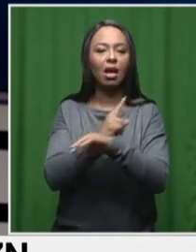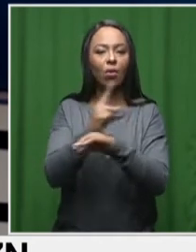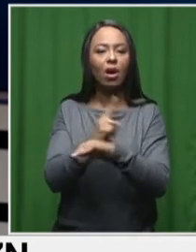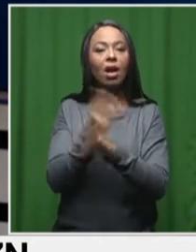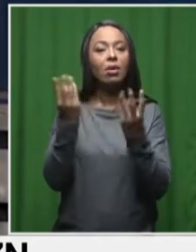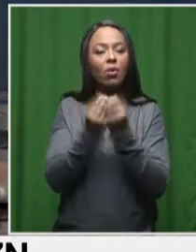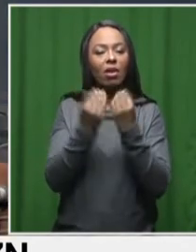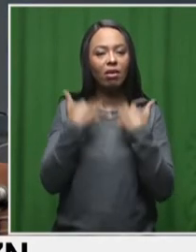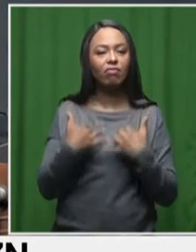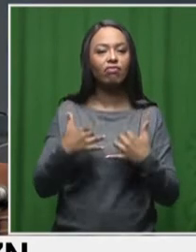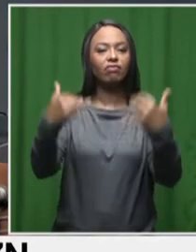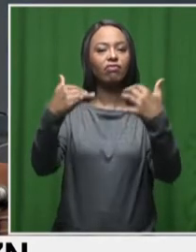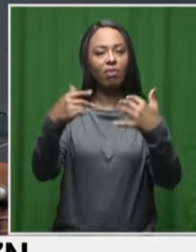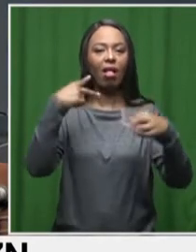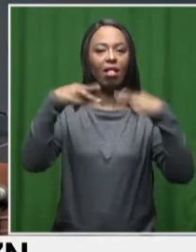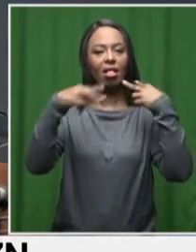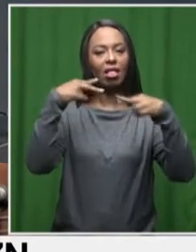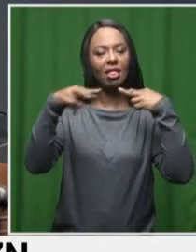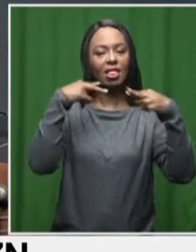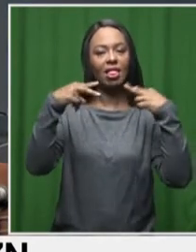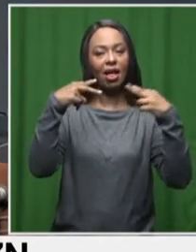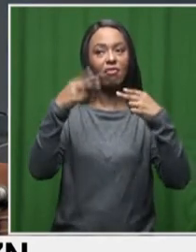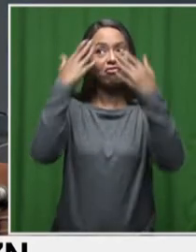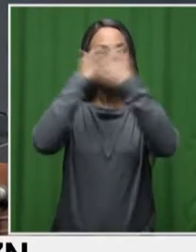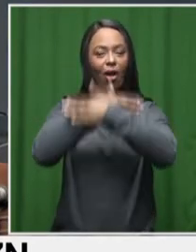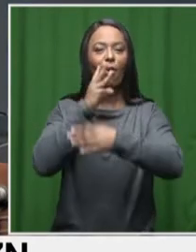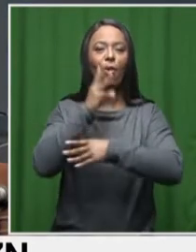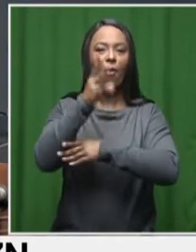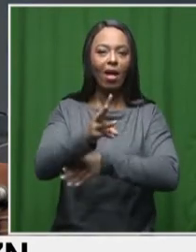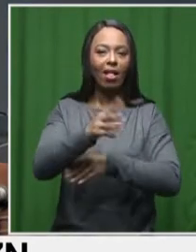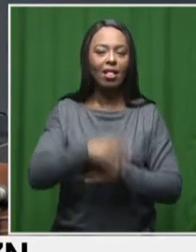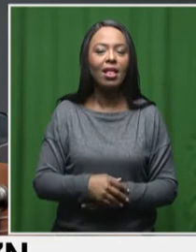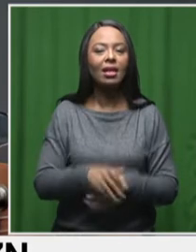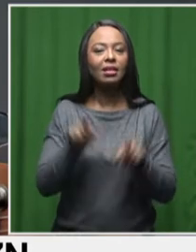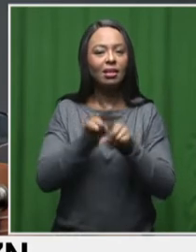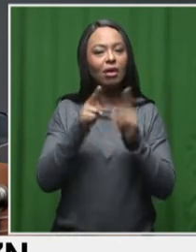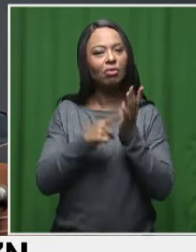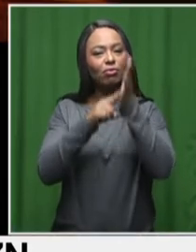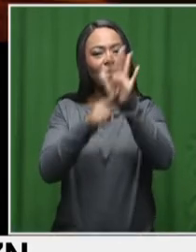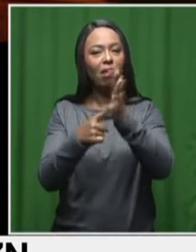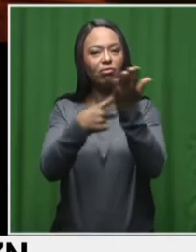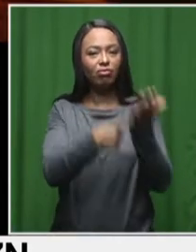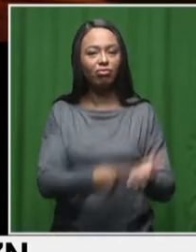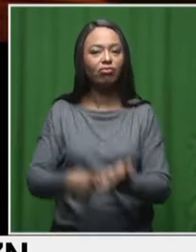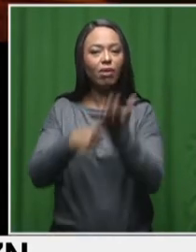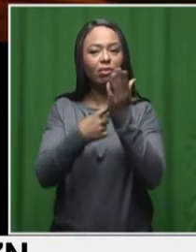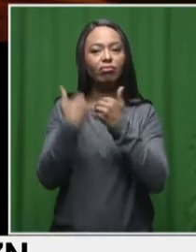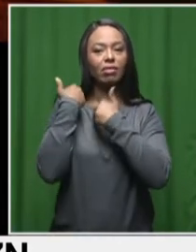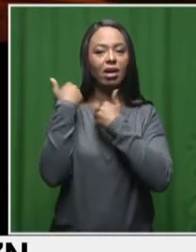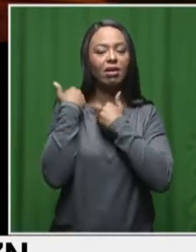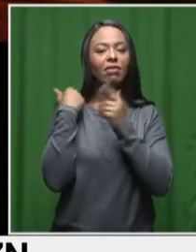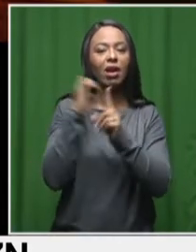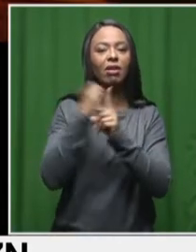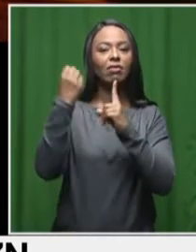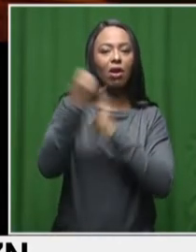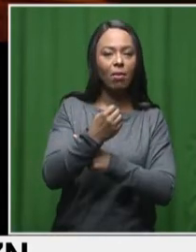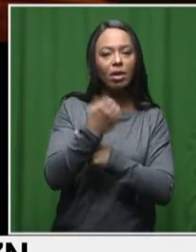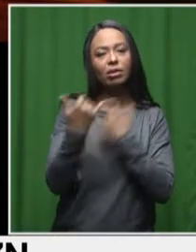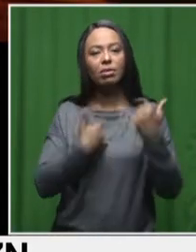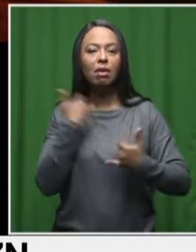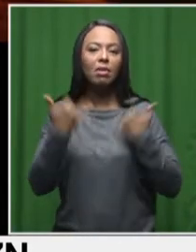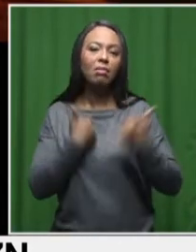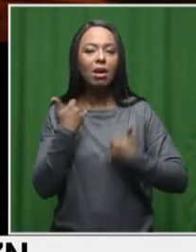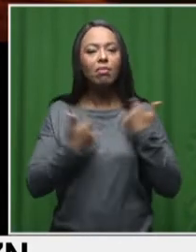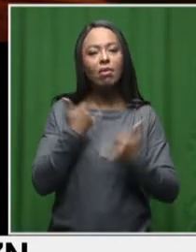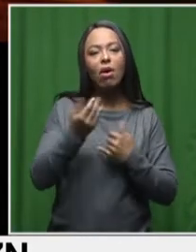set up, the festival will produce and provide a conducive environment for jazz appreciators to enjoy food and